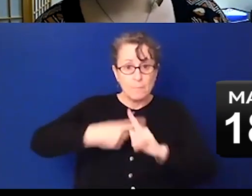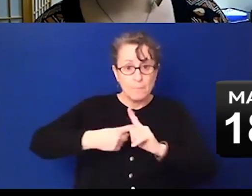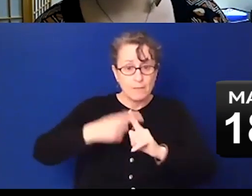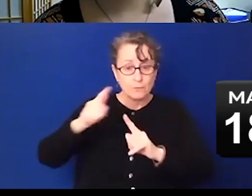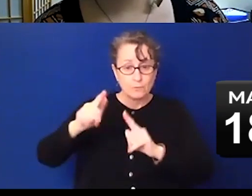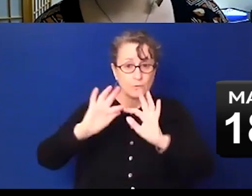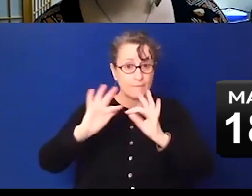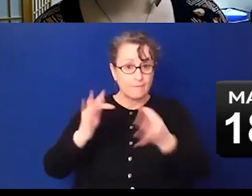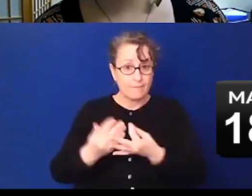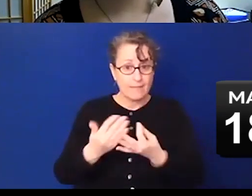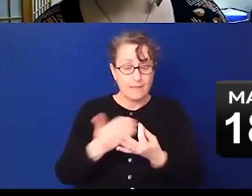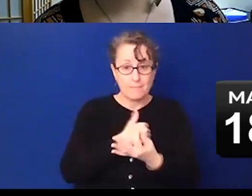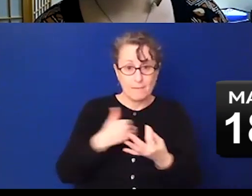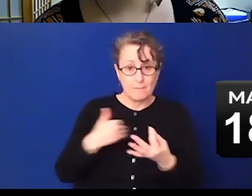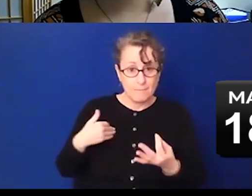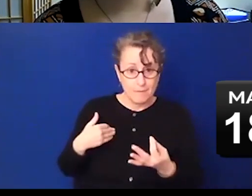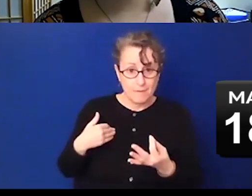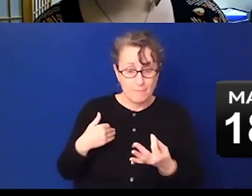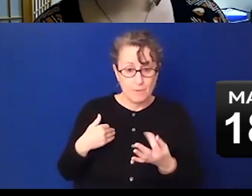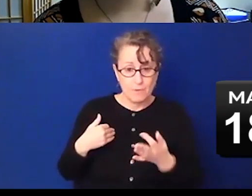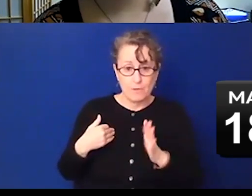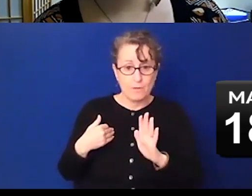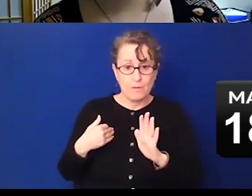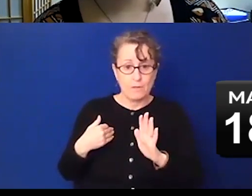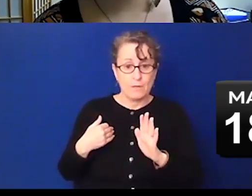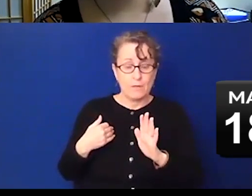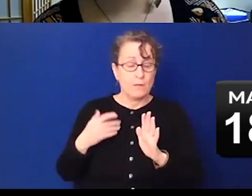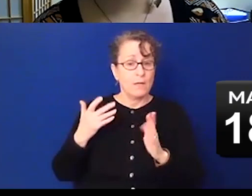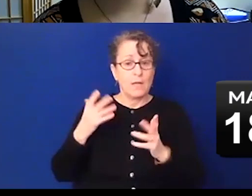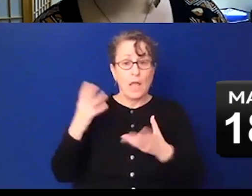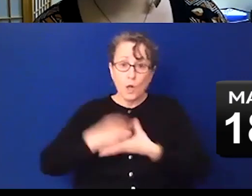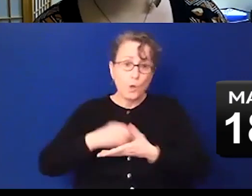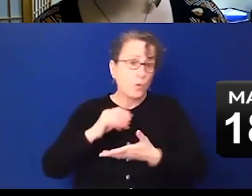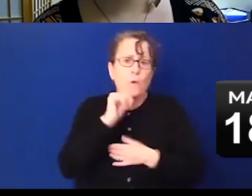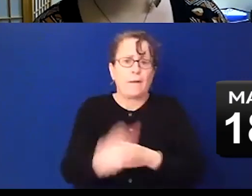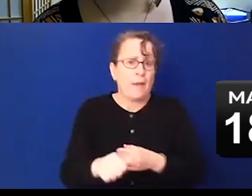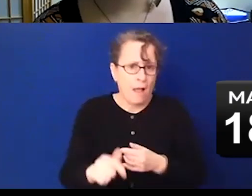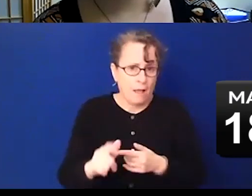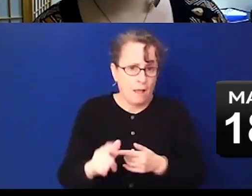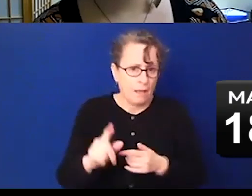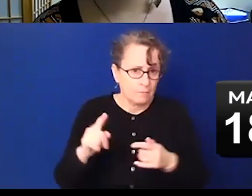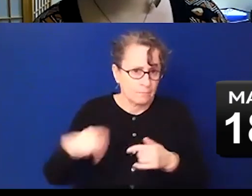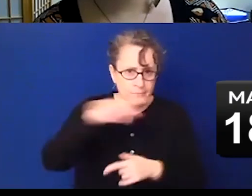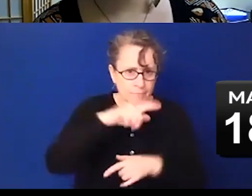that three of you feel good about, and not including that, if it's not something three of you feel good about,